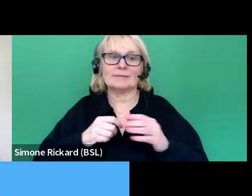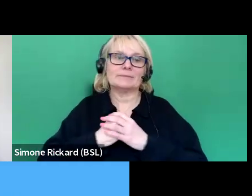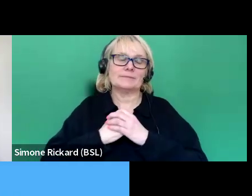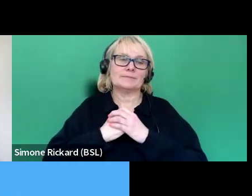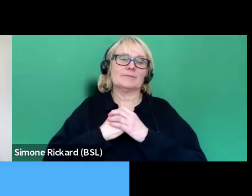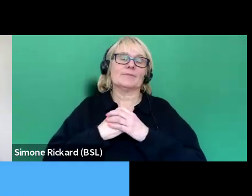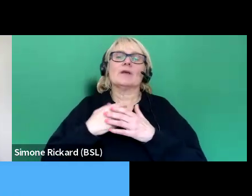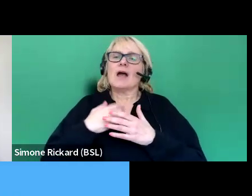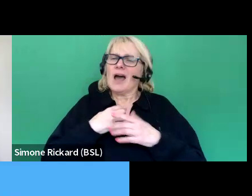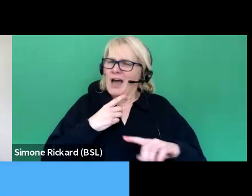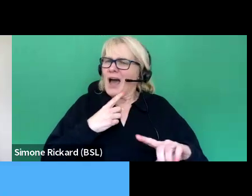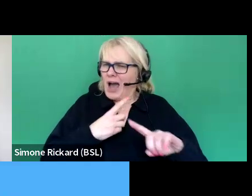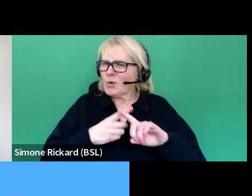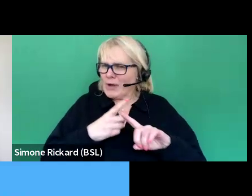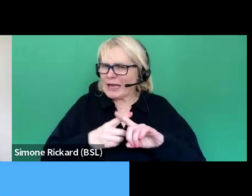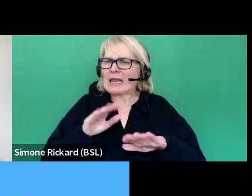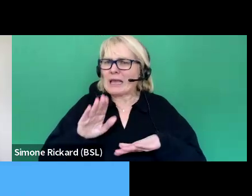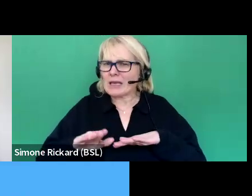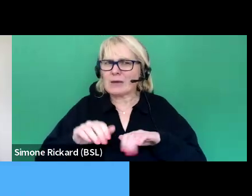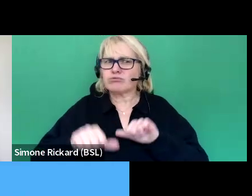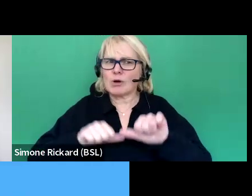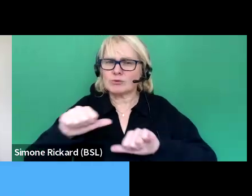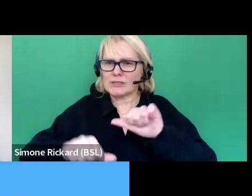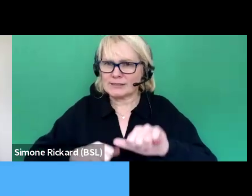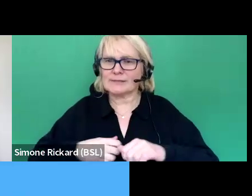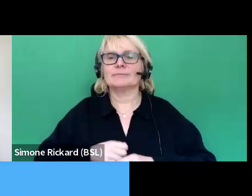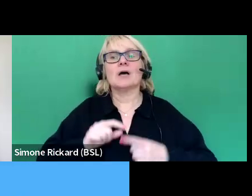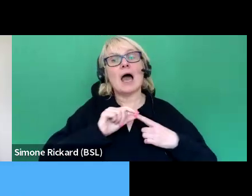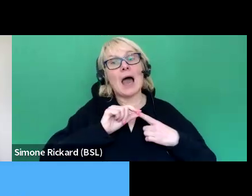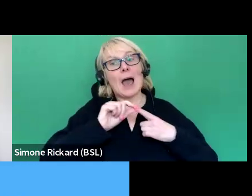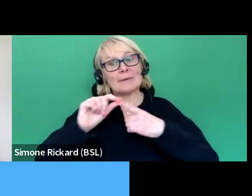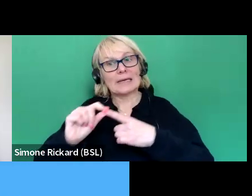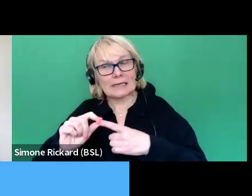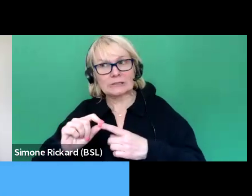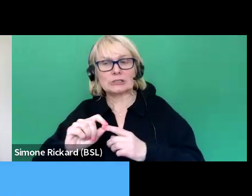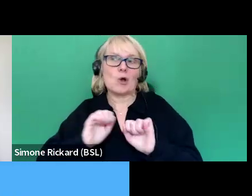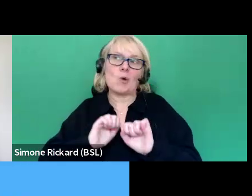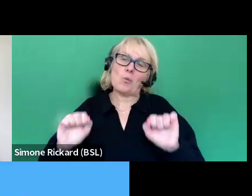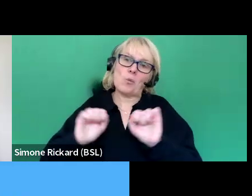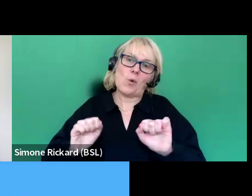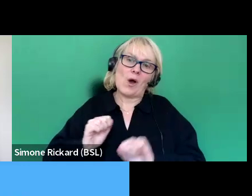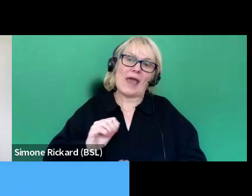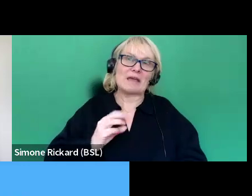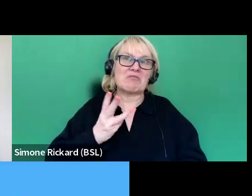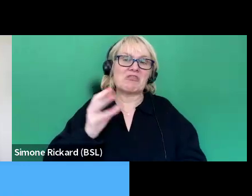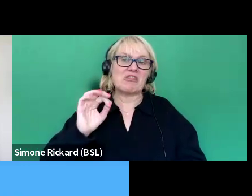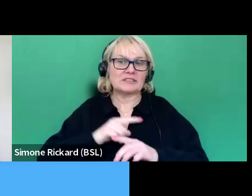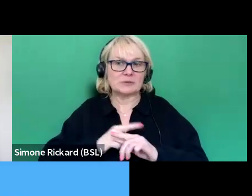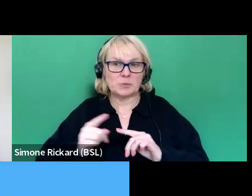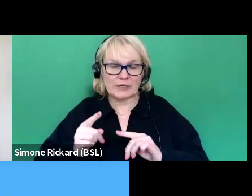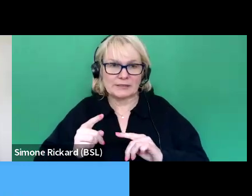And I'll quickly walk you through the process as well. So once you apply, there's about a 30-week wait before you hear anything